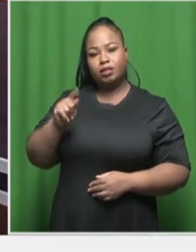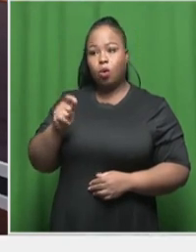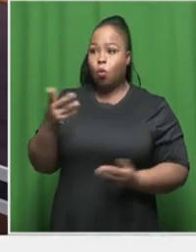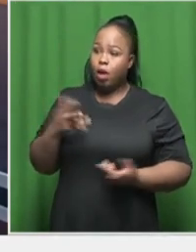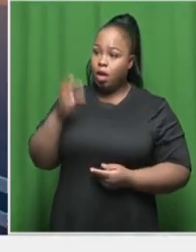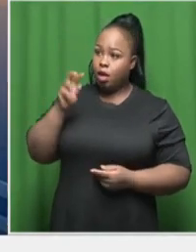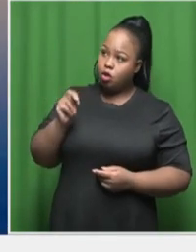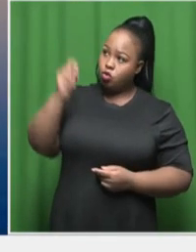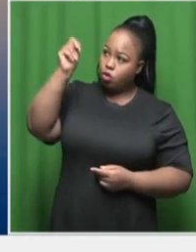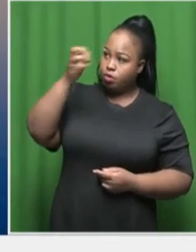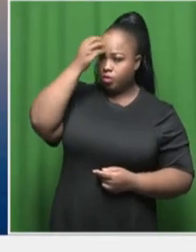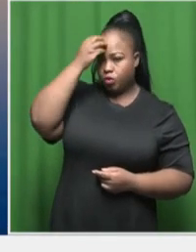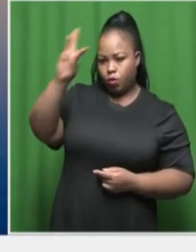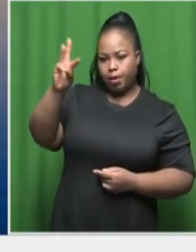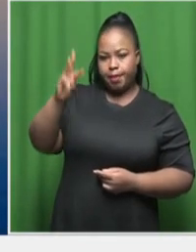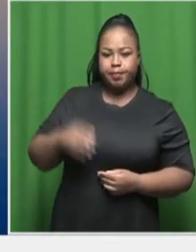Pretoria.